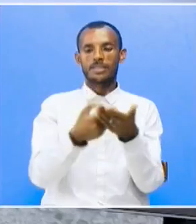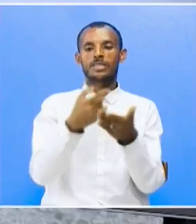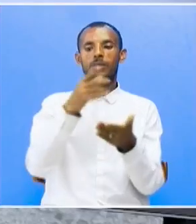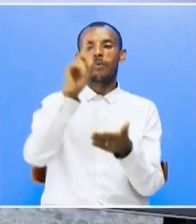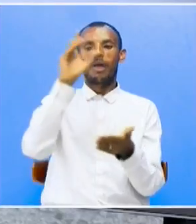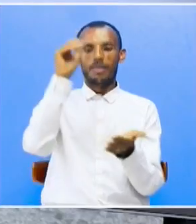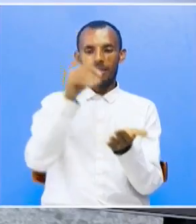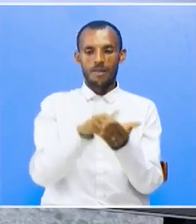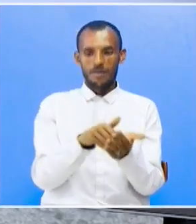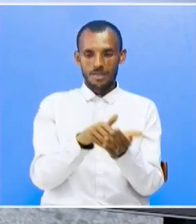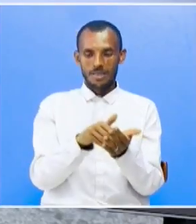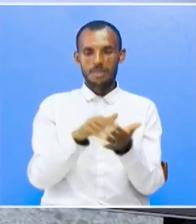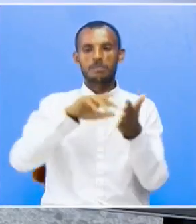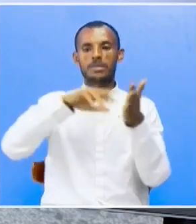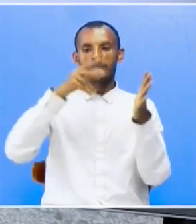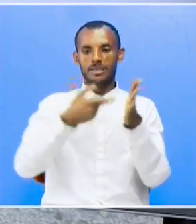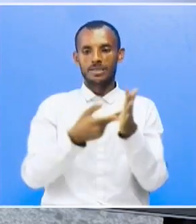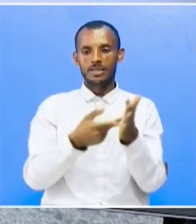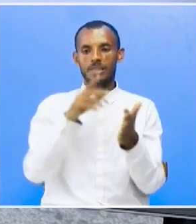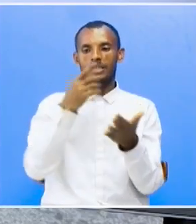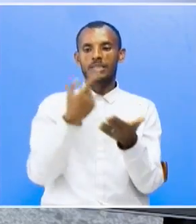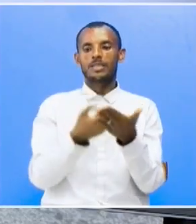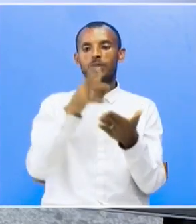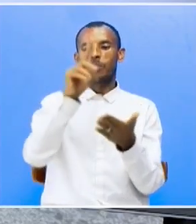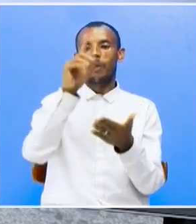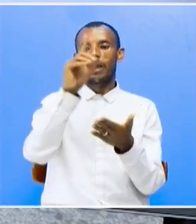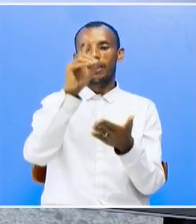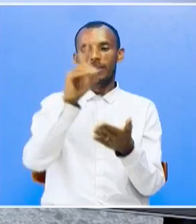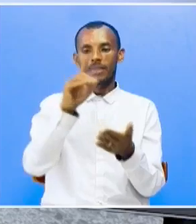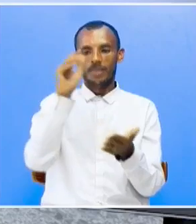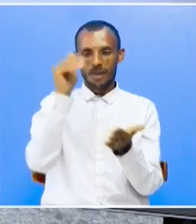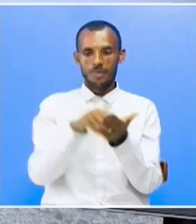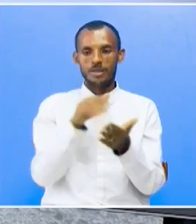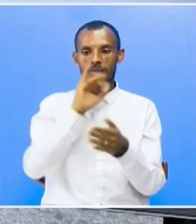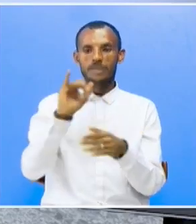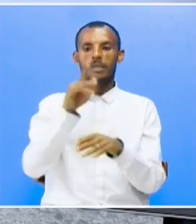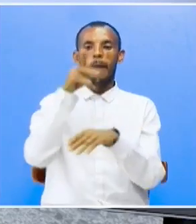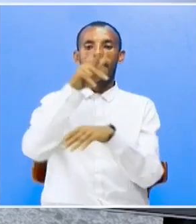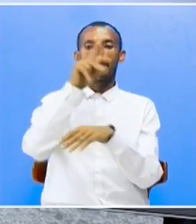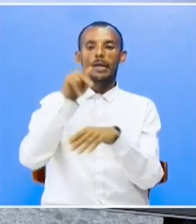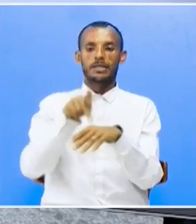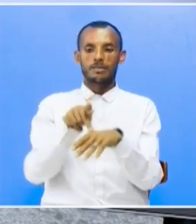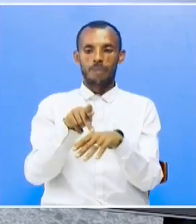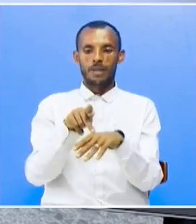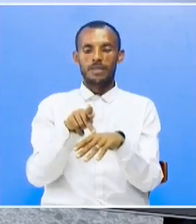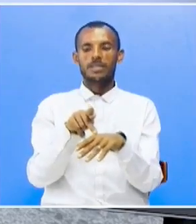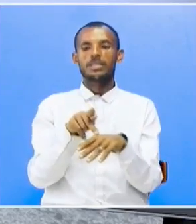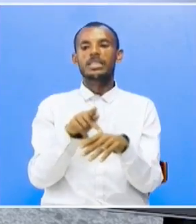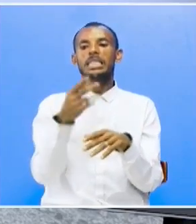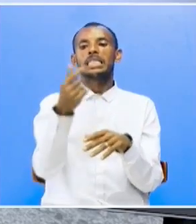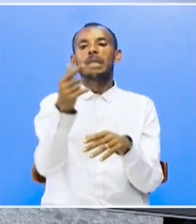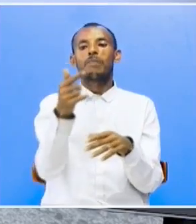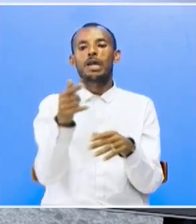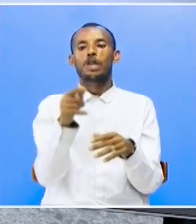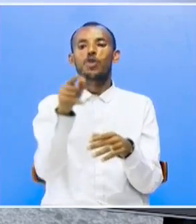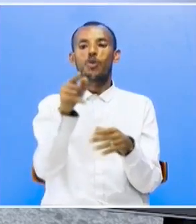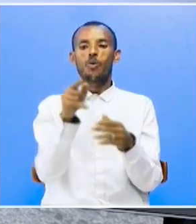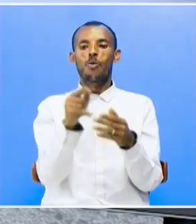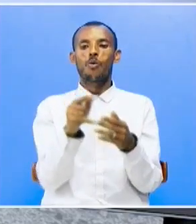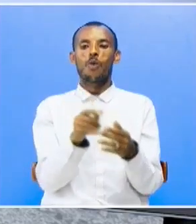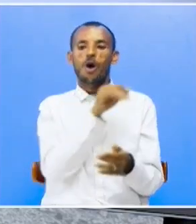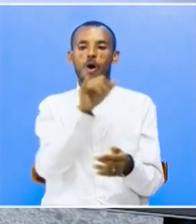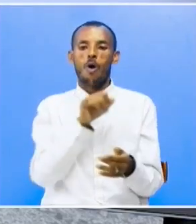refers? This 1,000 is the principal, the money invested or the